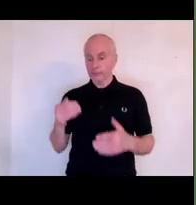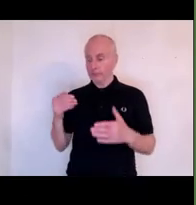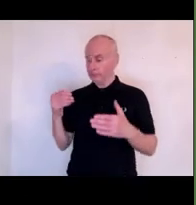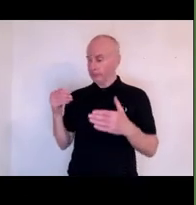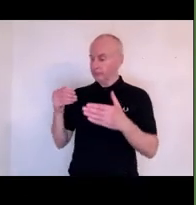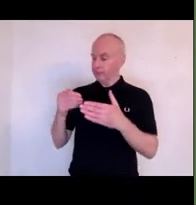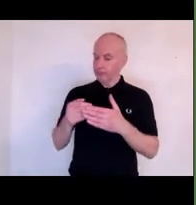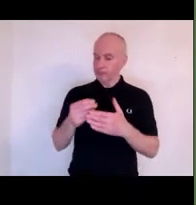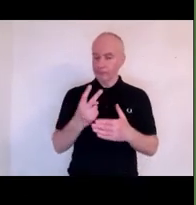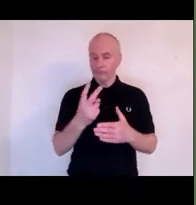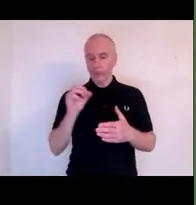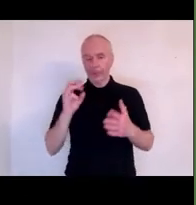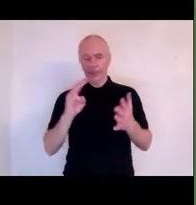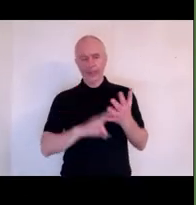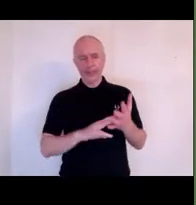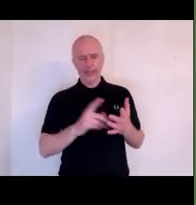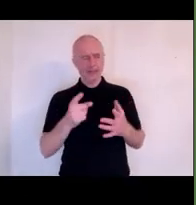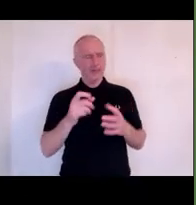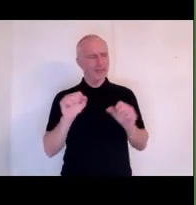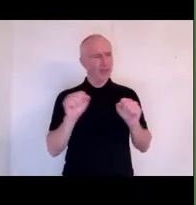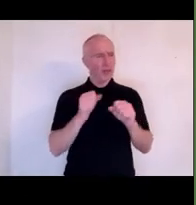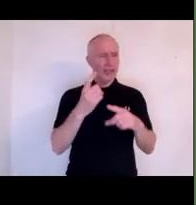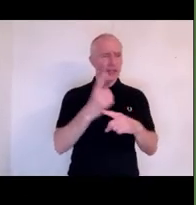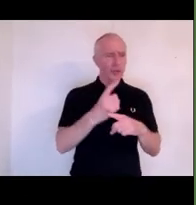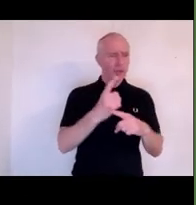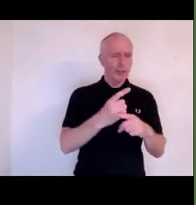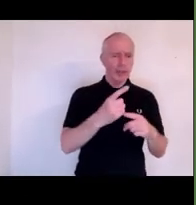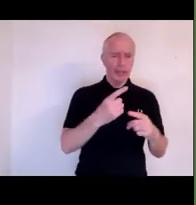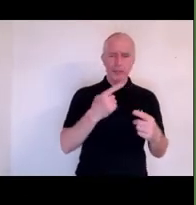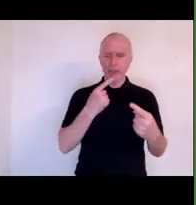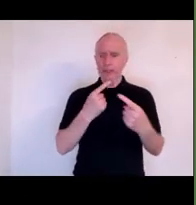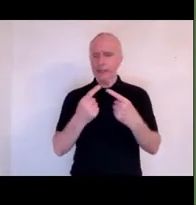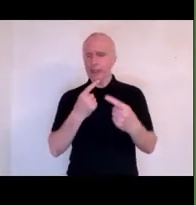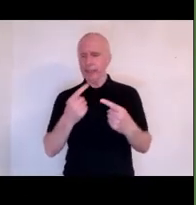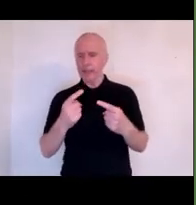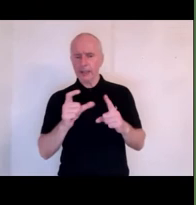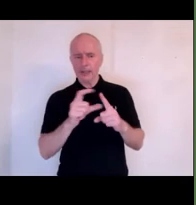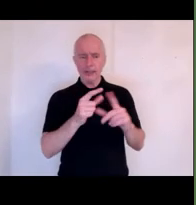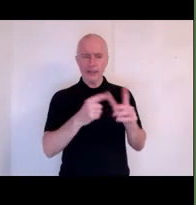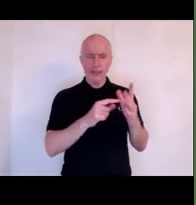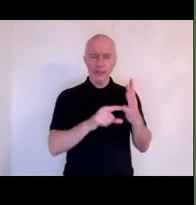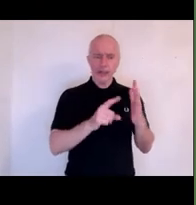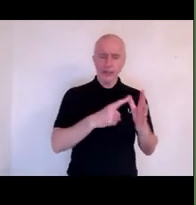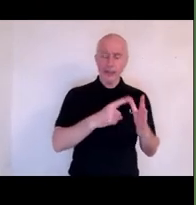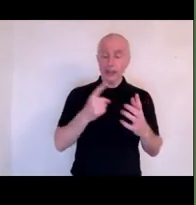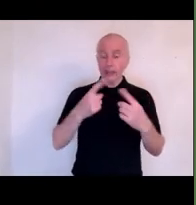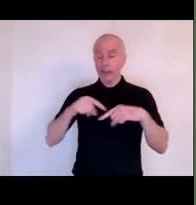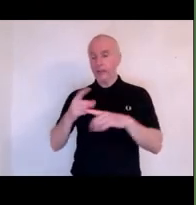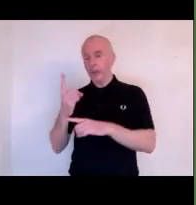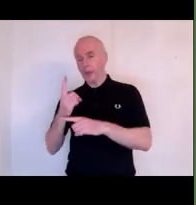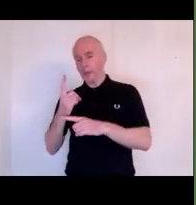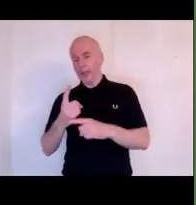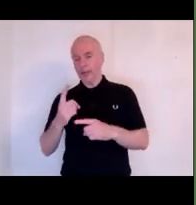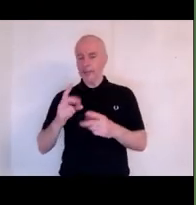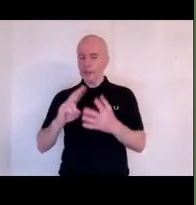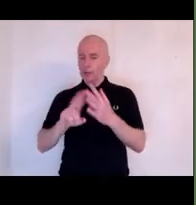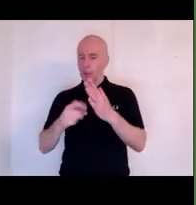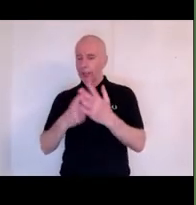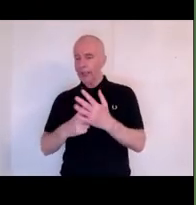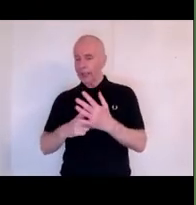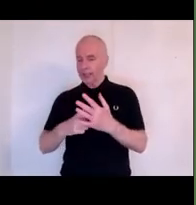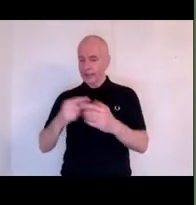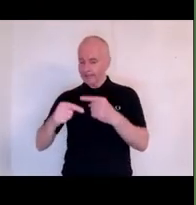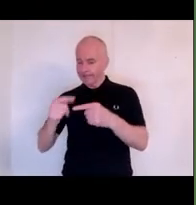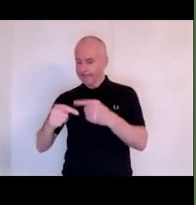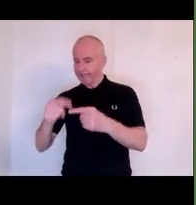thinking we haven't talked too much about data and stuff. And he spent a lot of time talking about nuclear reactors. And hopefully